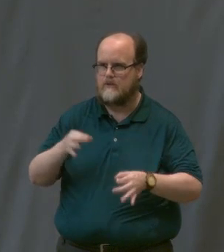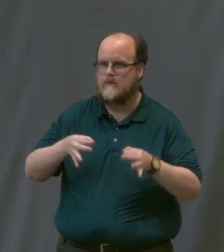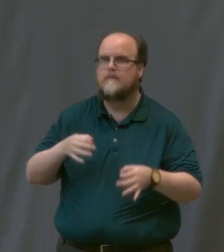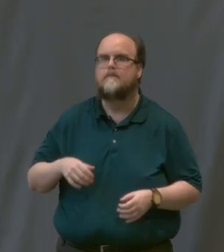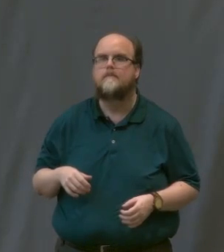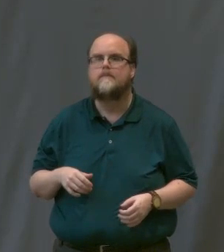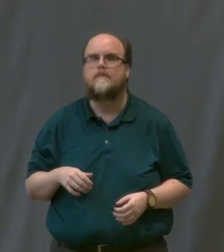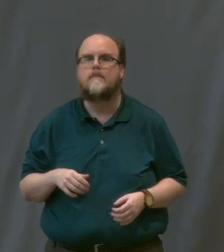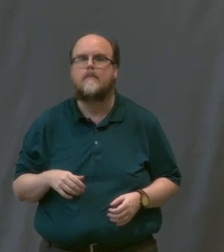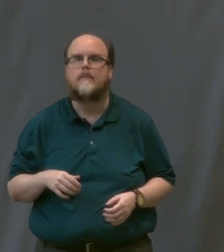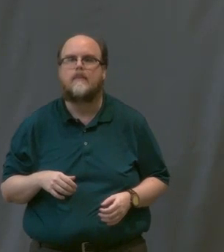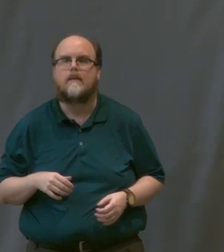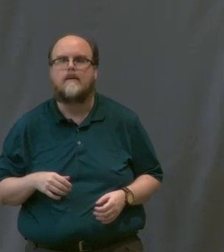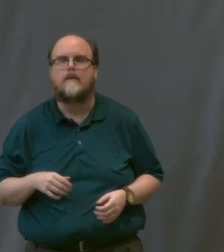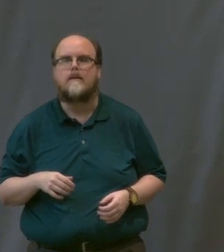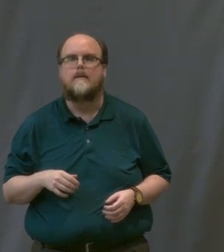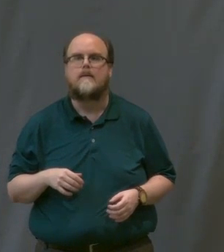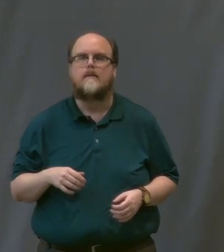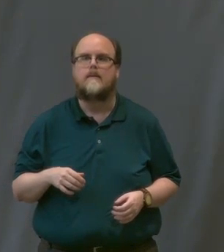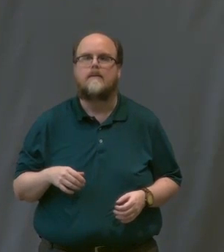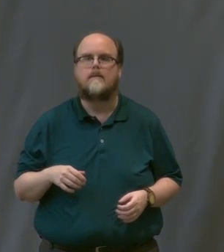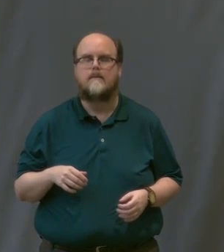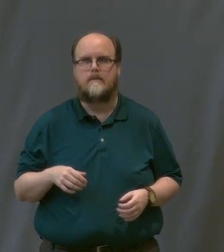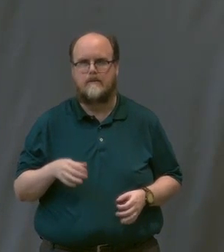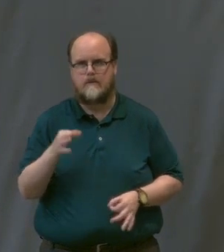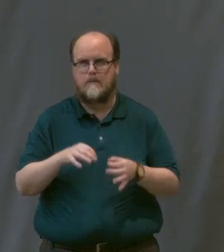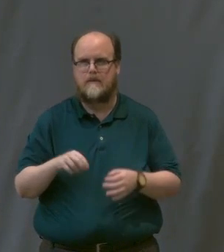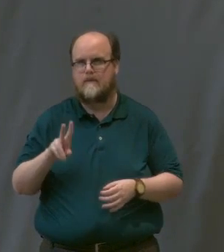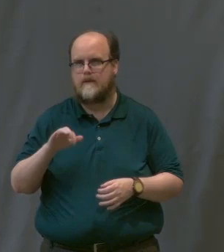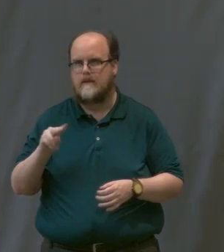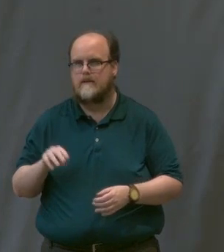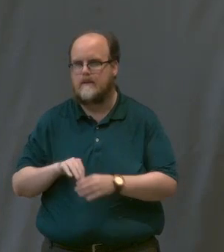He's basically, you're talking about the judgment of the villain of the book of Revelation?